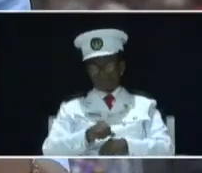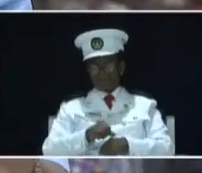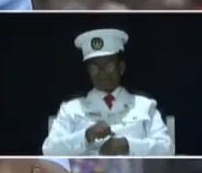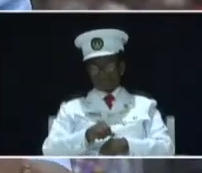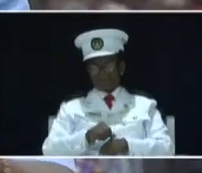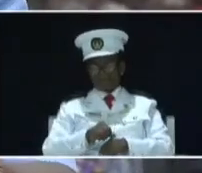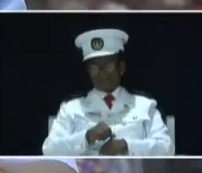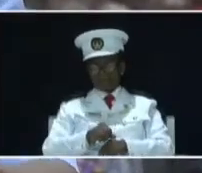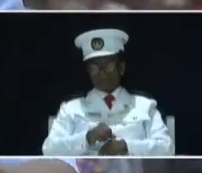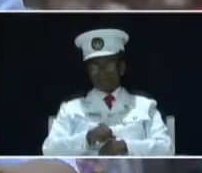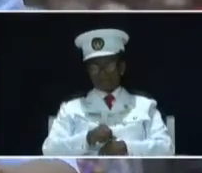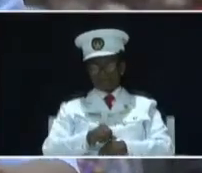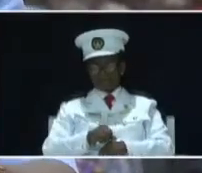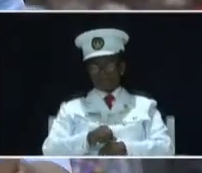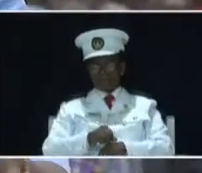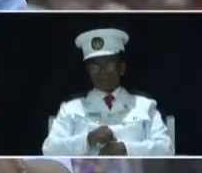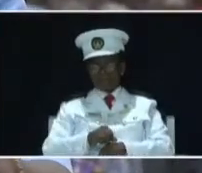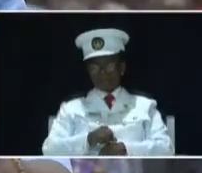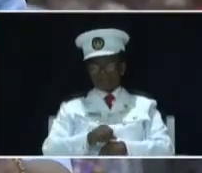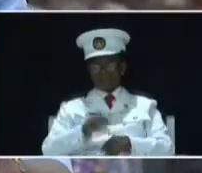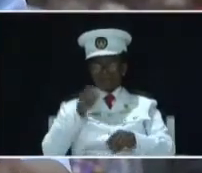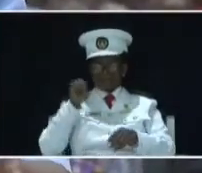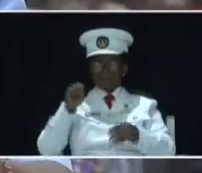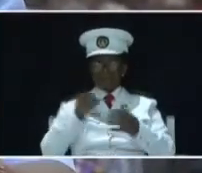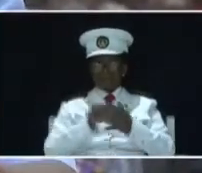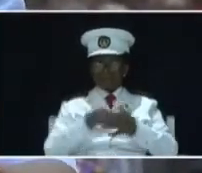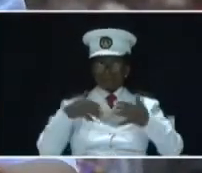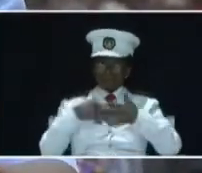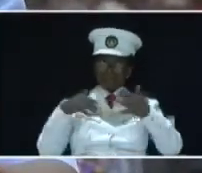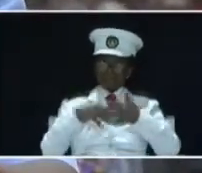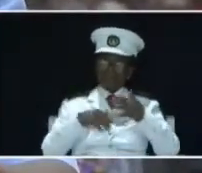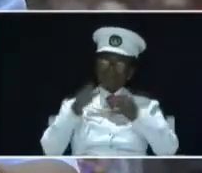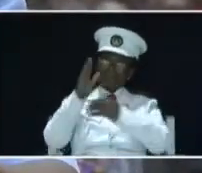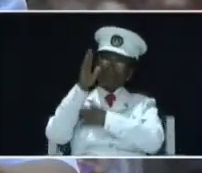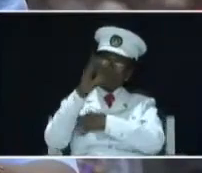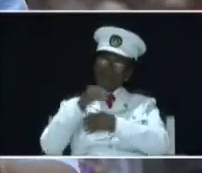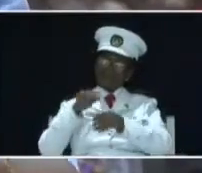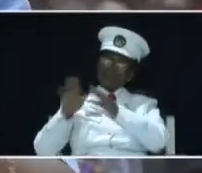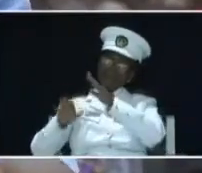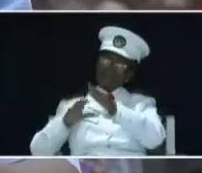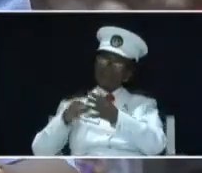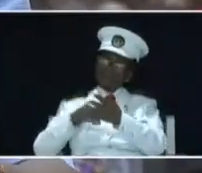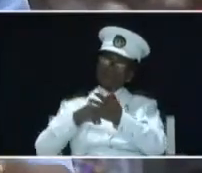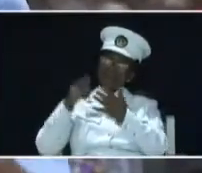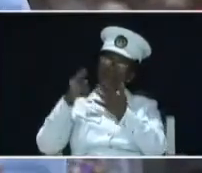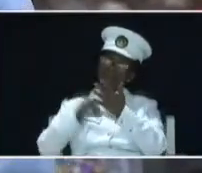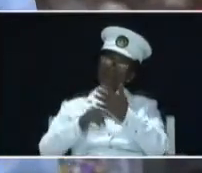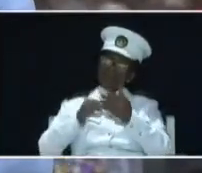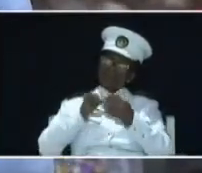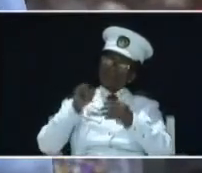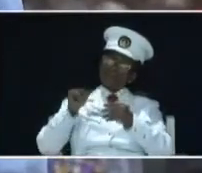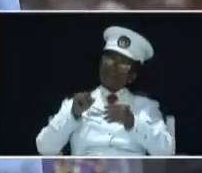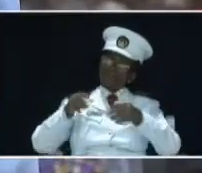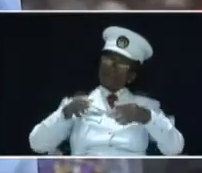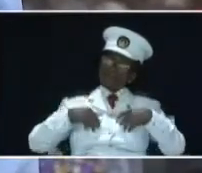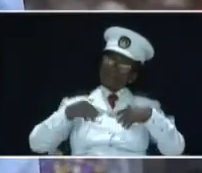he that fears God and walks righteousness is accepted of him.